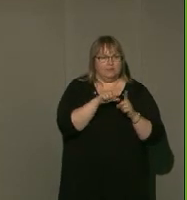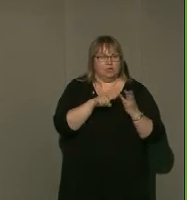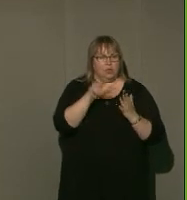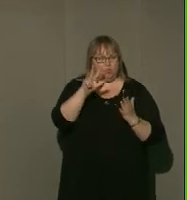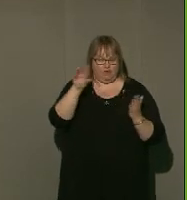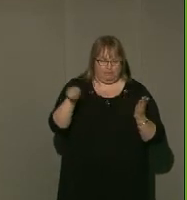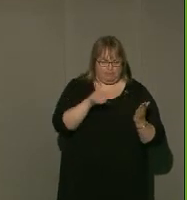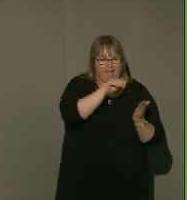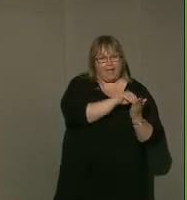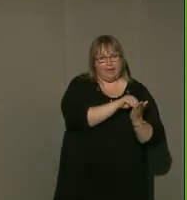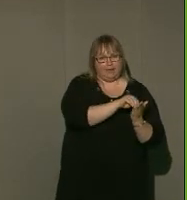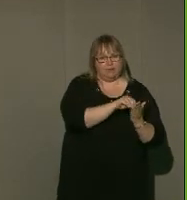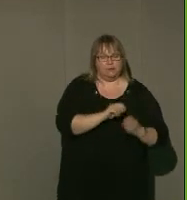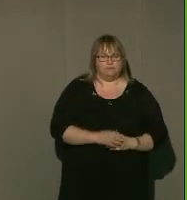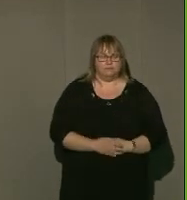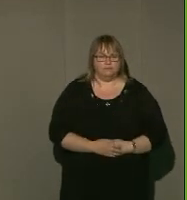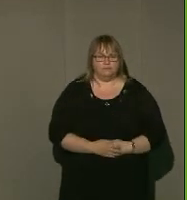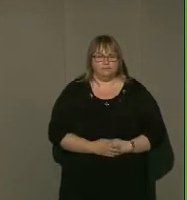agenda.